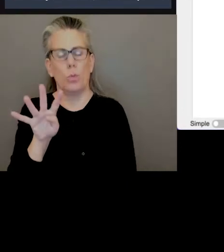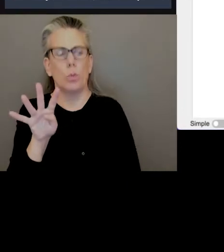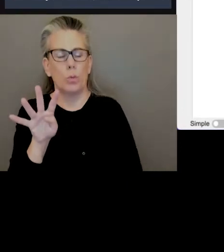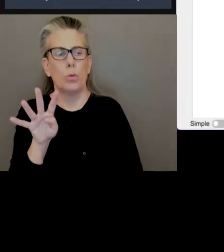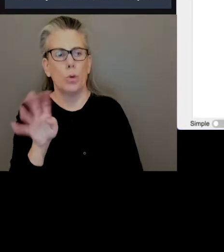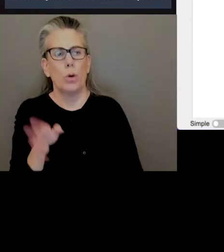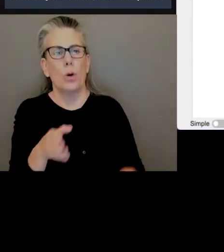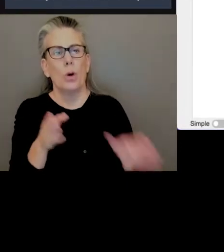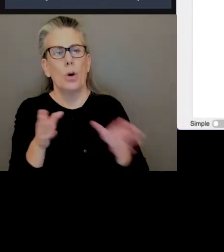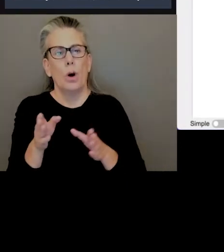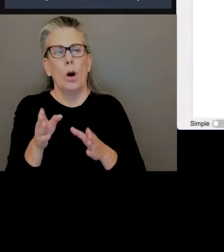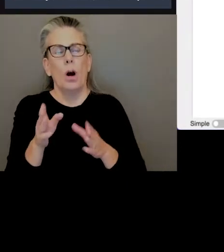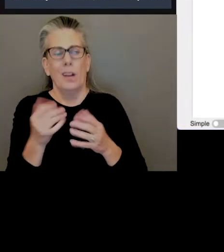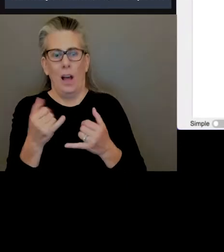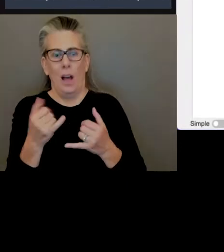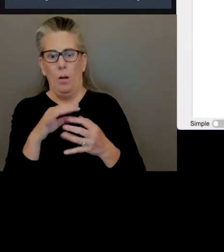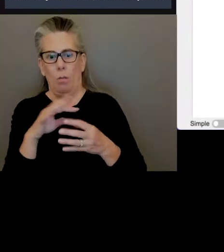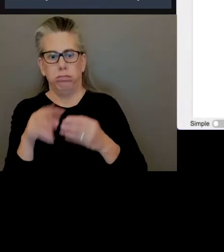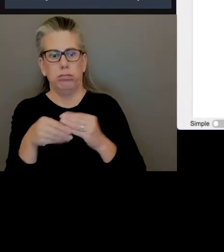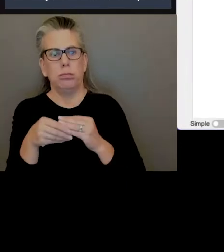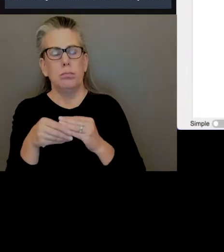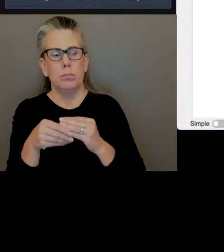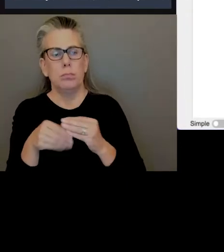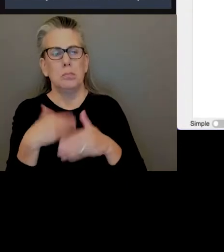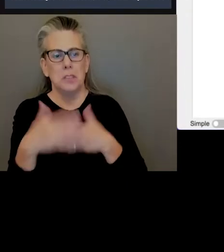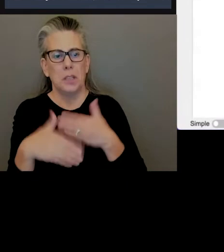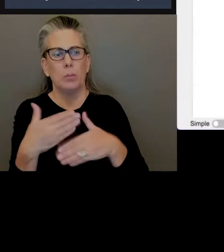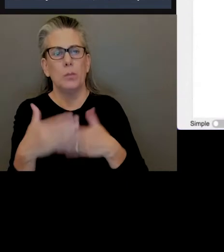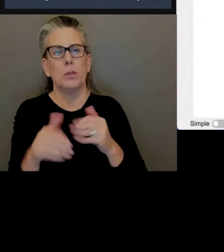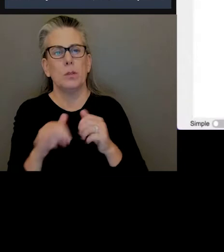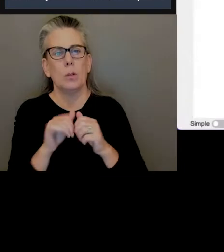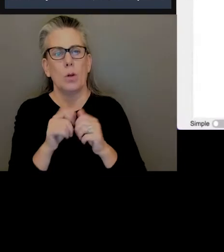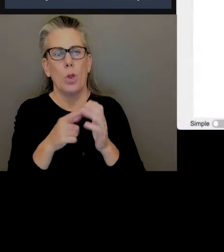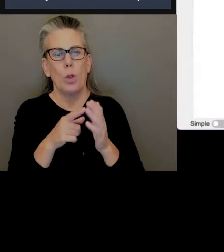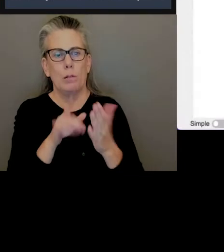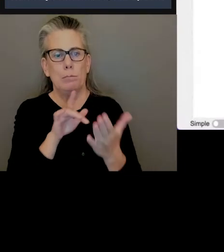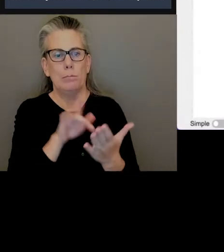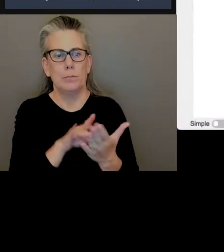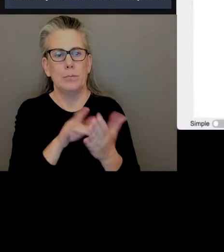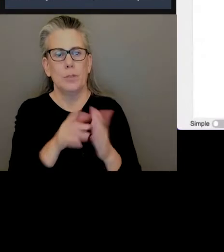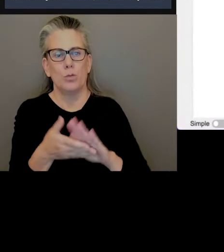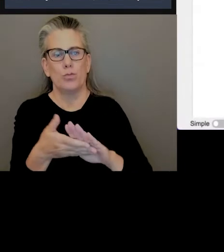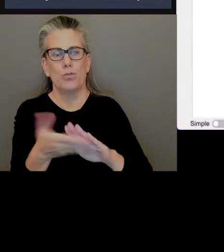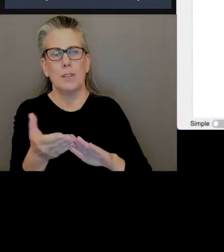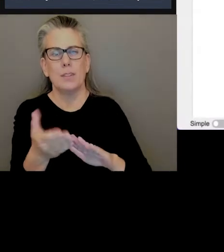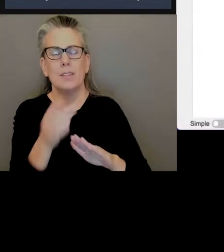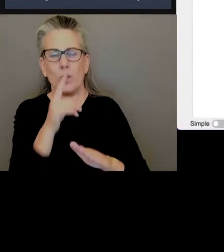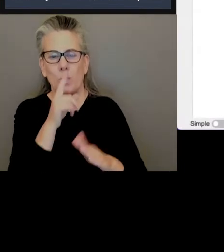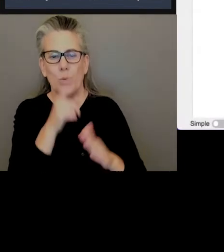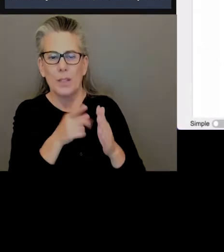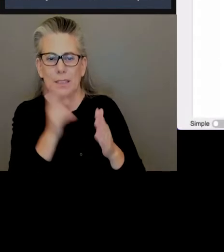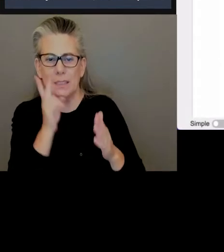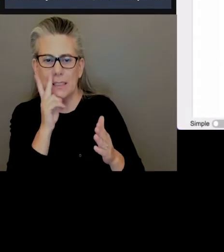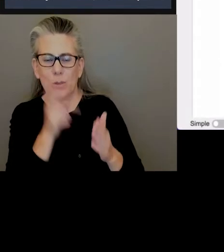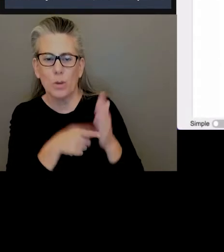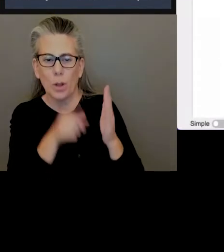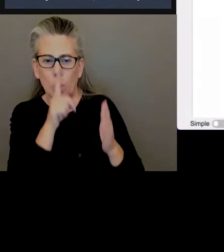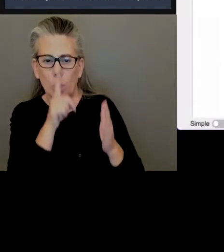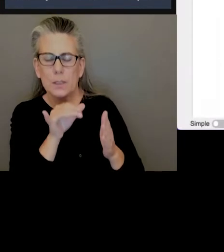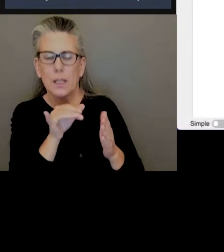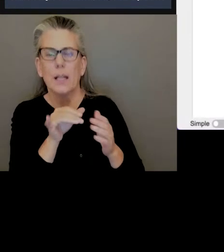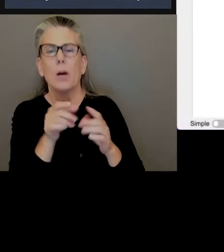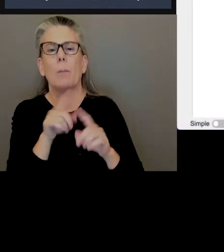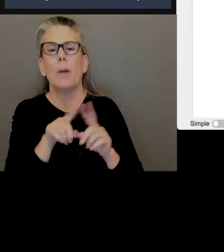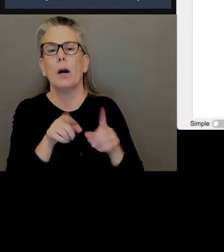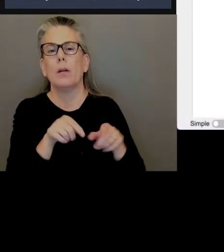the cells together using this command. And while this is running, we can talk through these cell descriptions. So